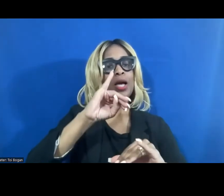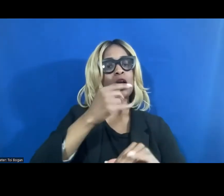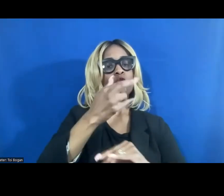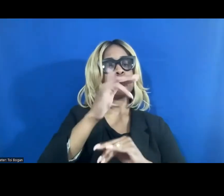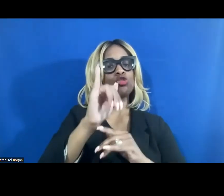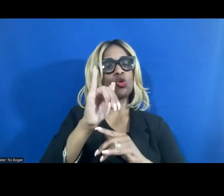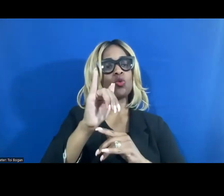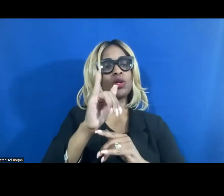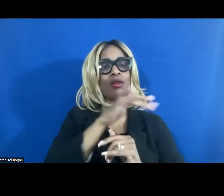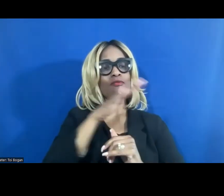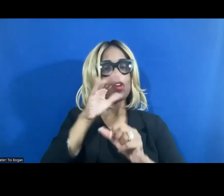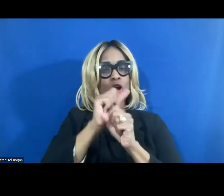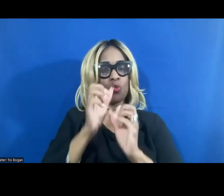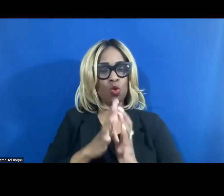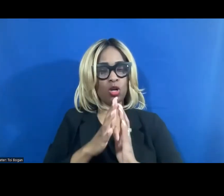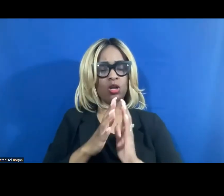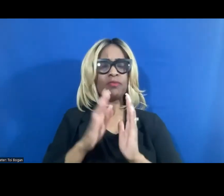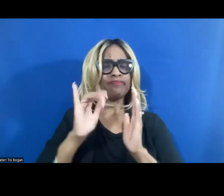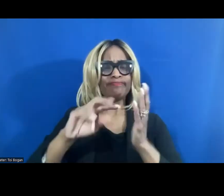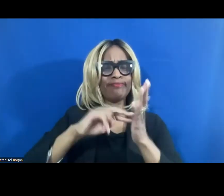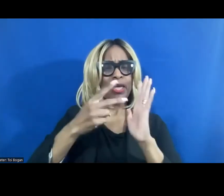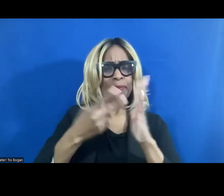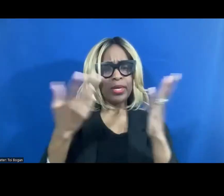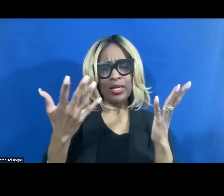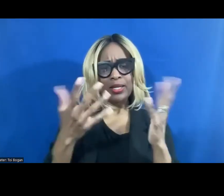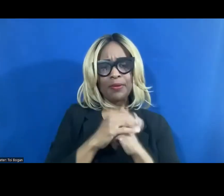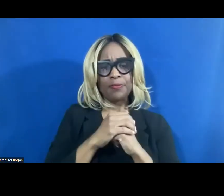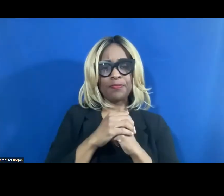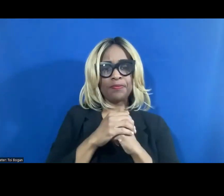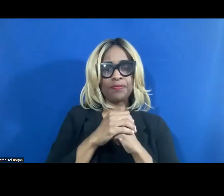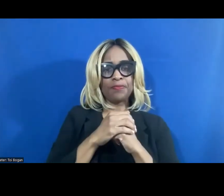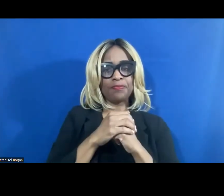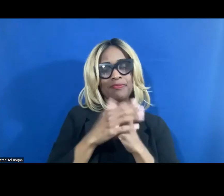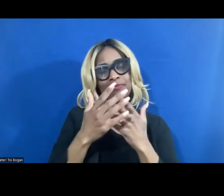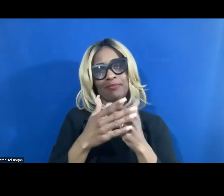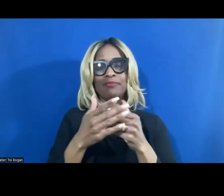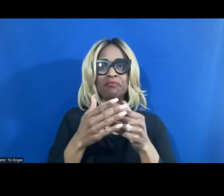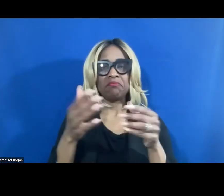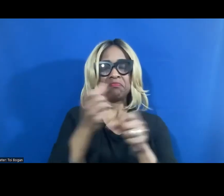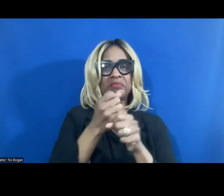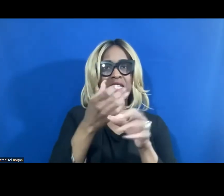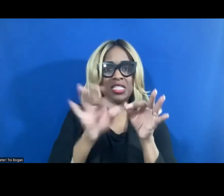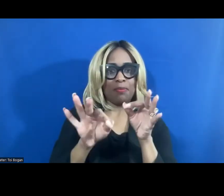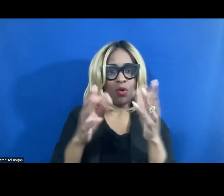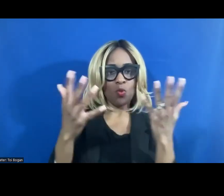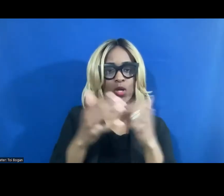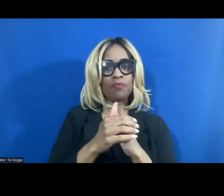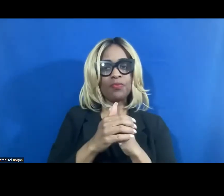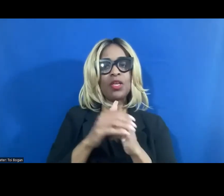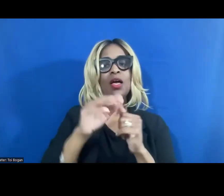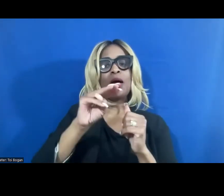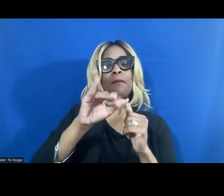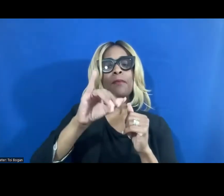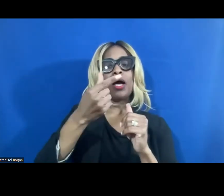as far as what that actually means, the simplest way to phrase it is that a migratory farm